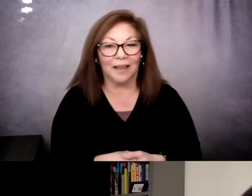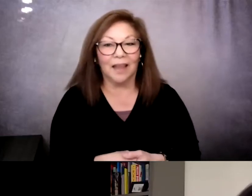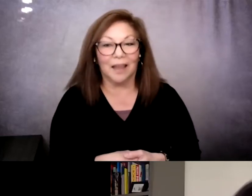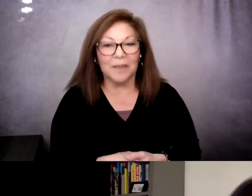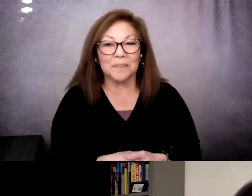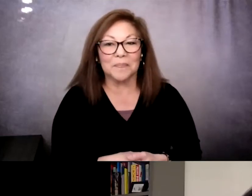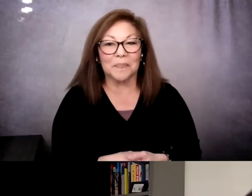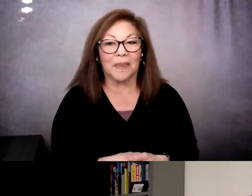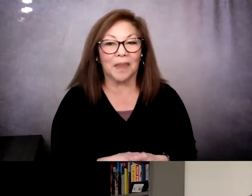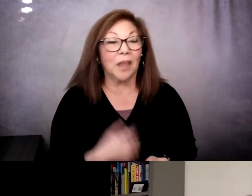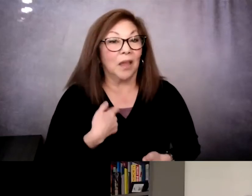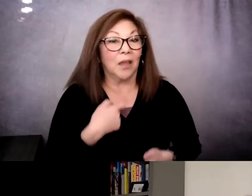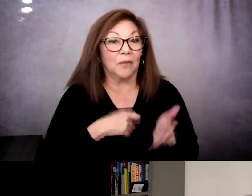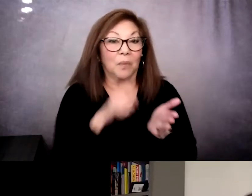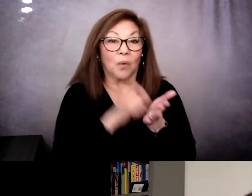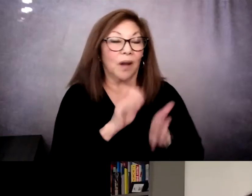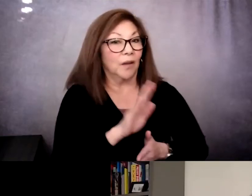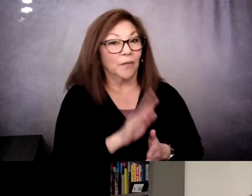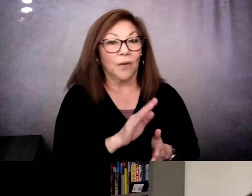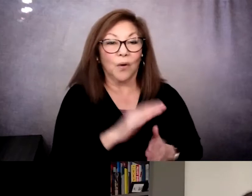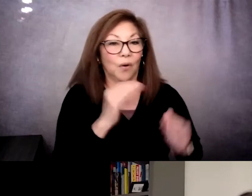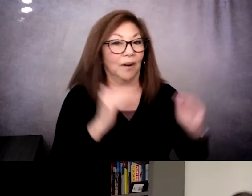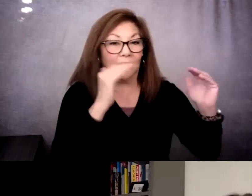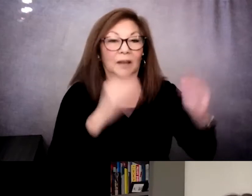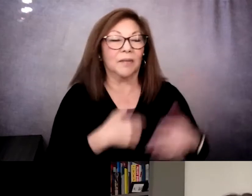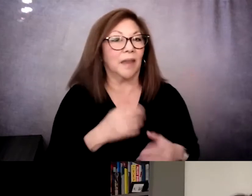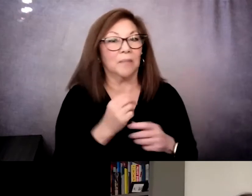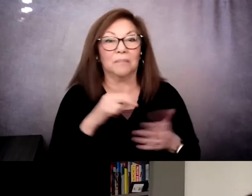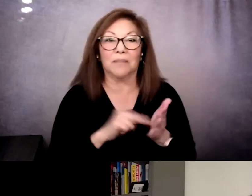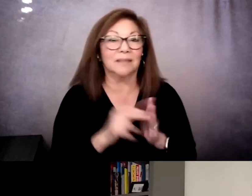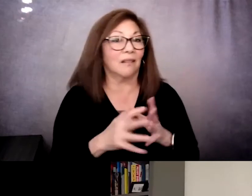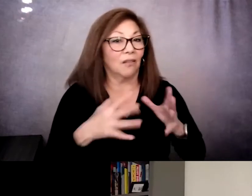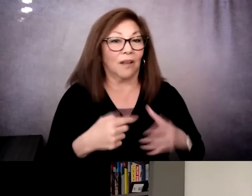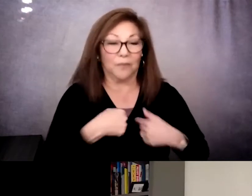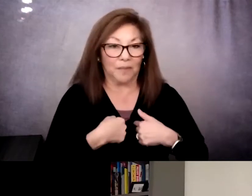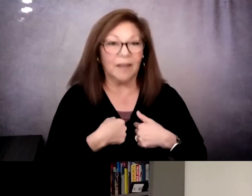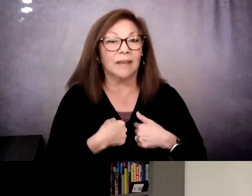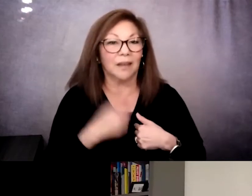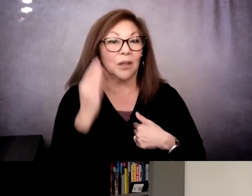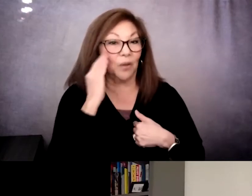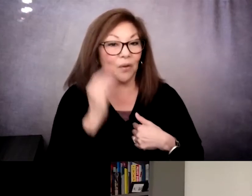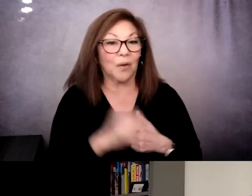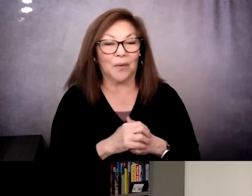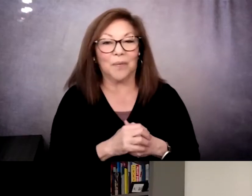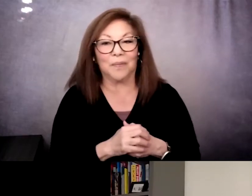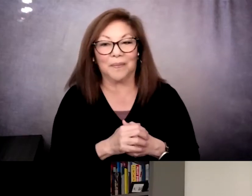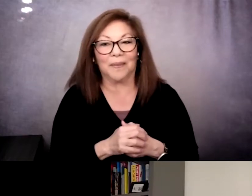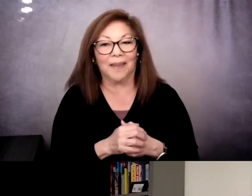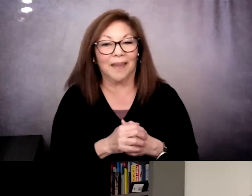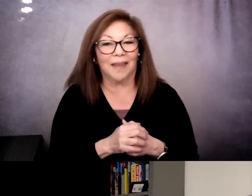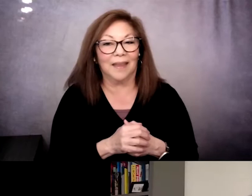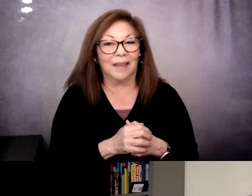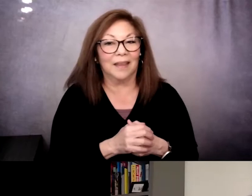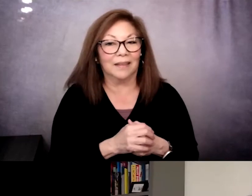say. From a writer of your caliber, that means a great deal to me. You know this, and I won't bore the audience too much with